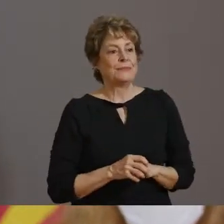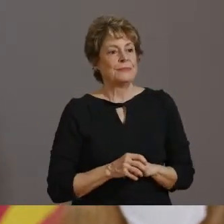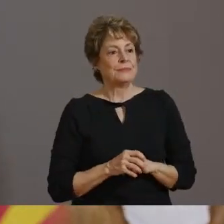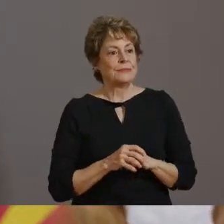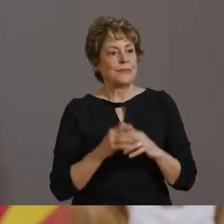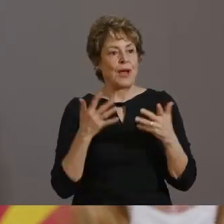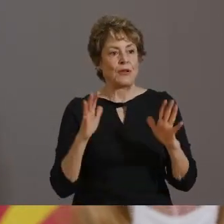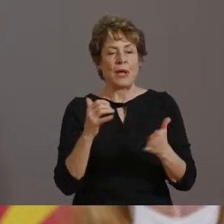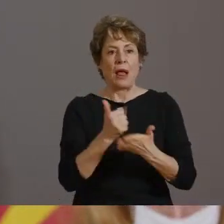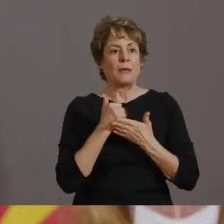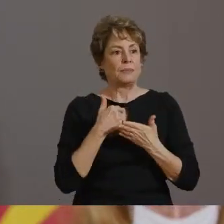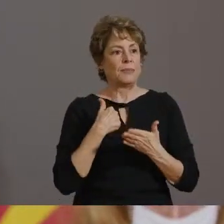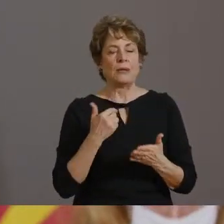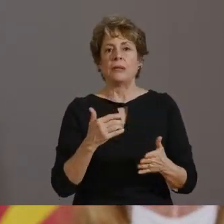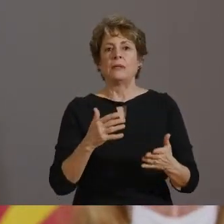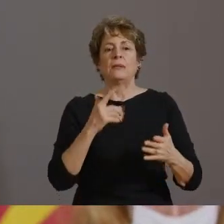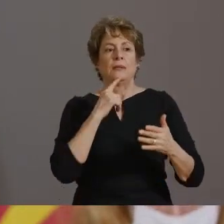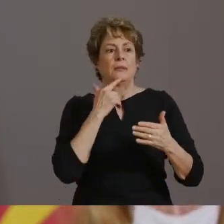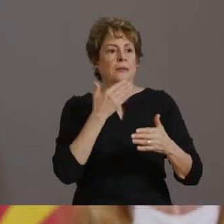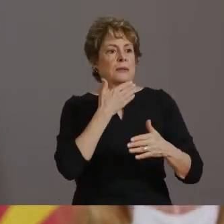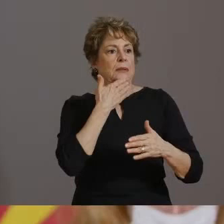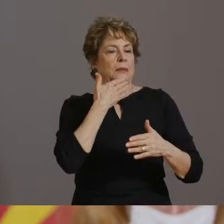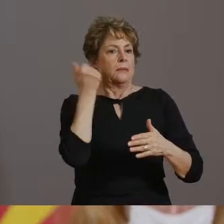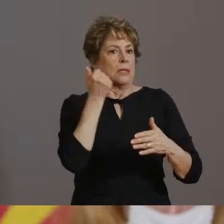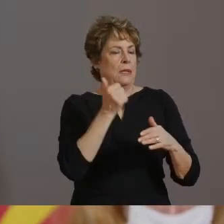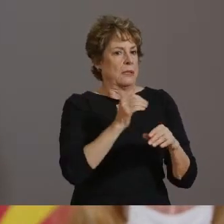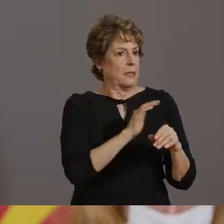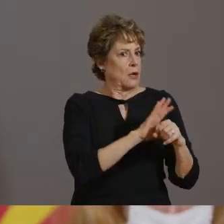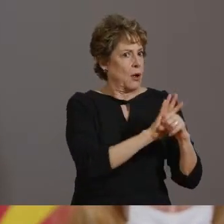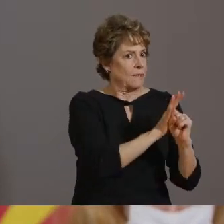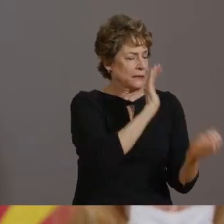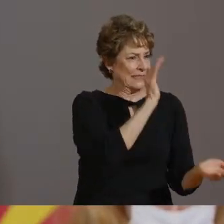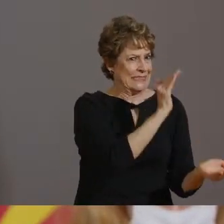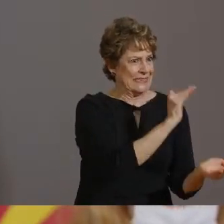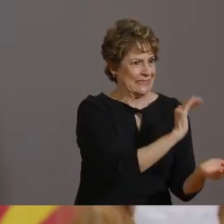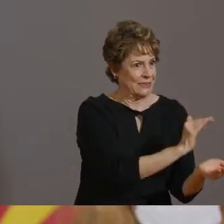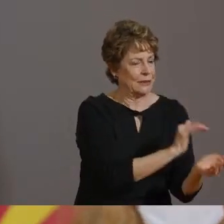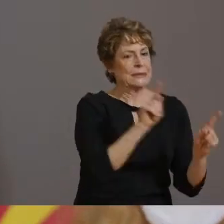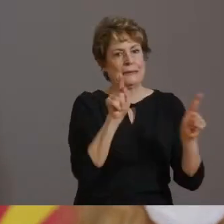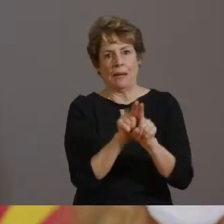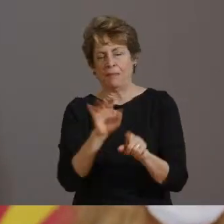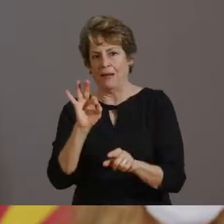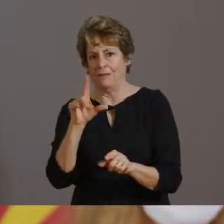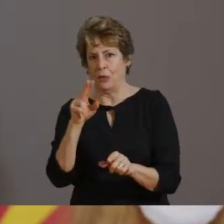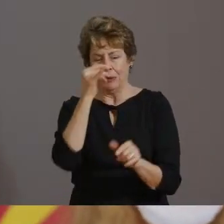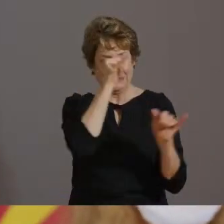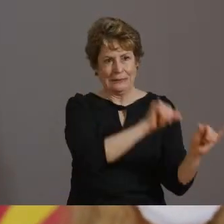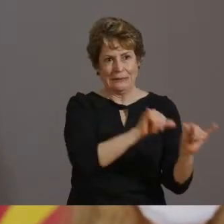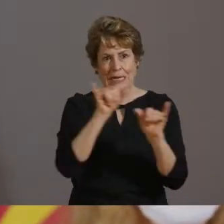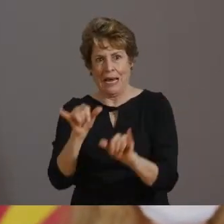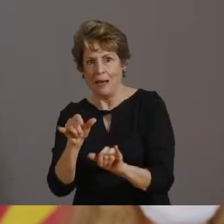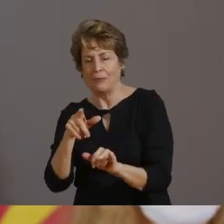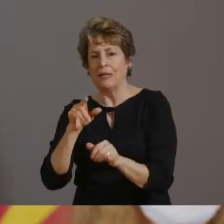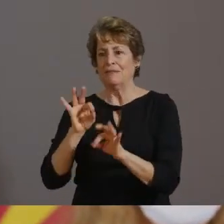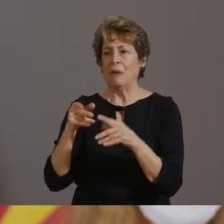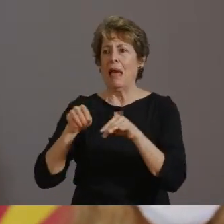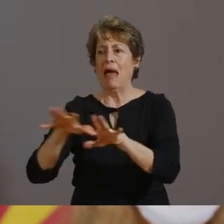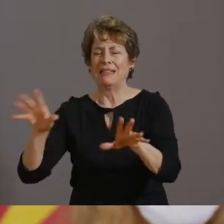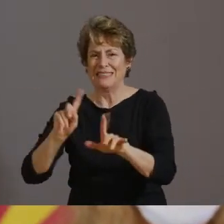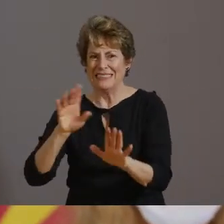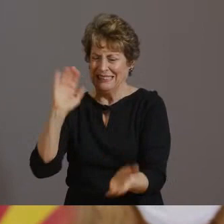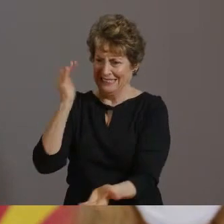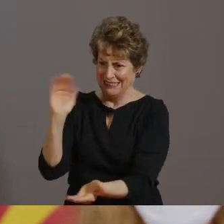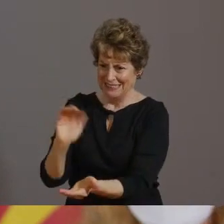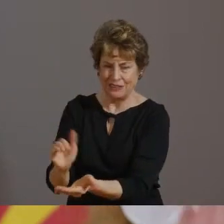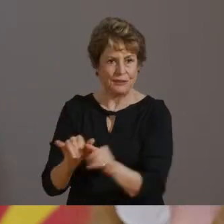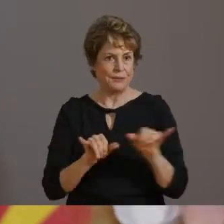can make a huge difference in where we'll be tomorrow going forward. We've been able to make a significant amount of progress in